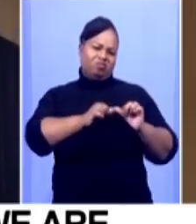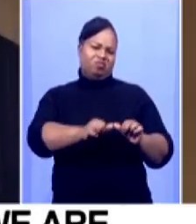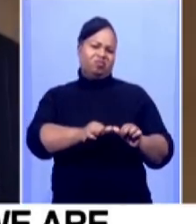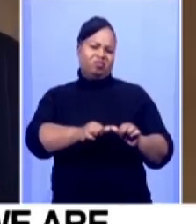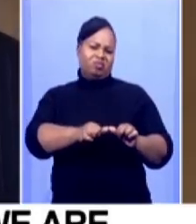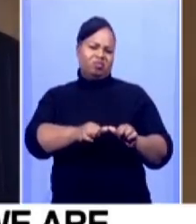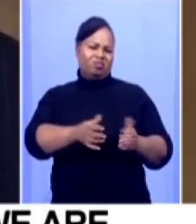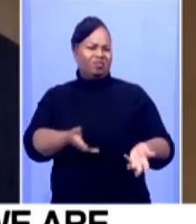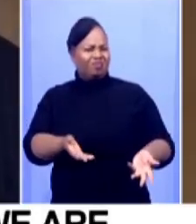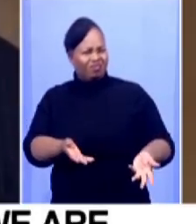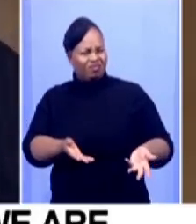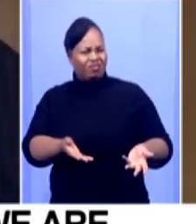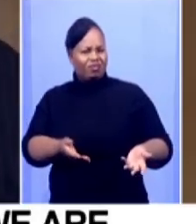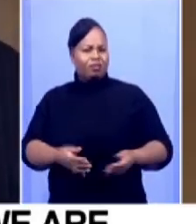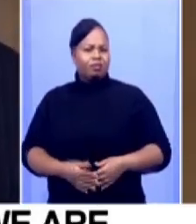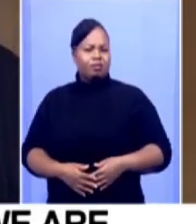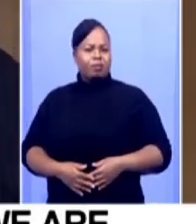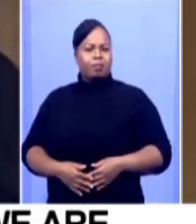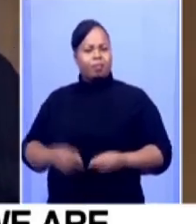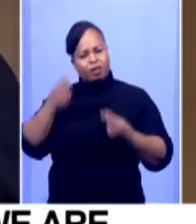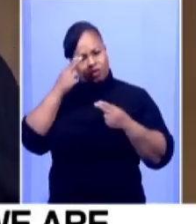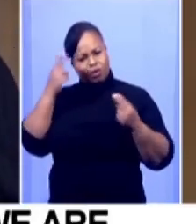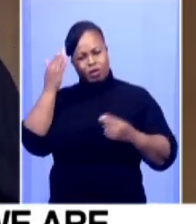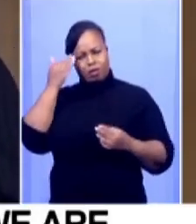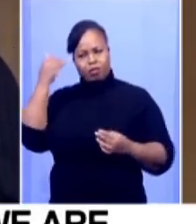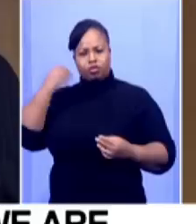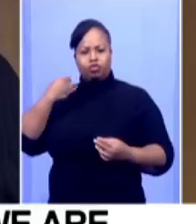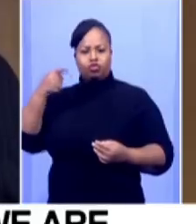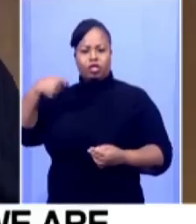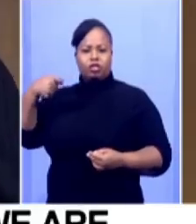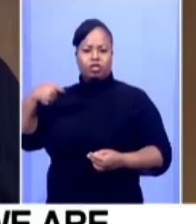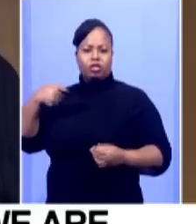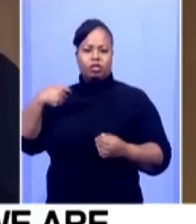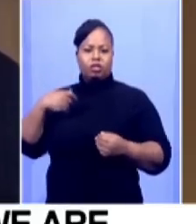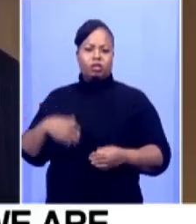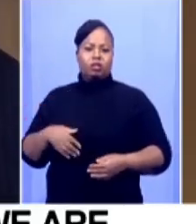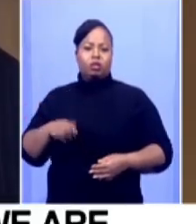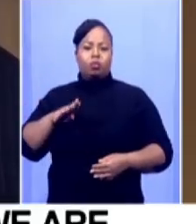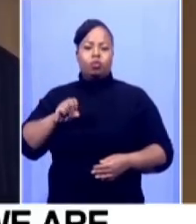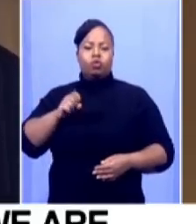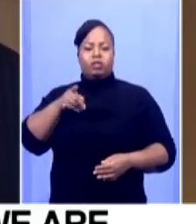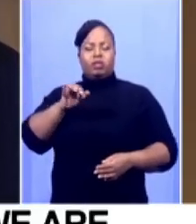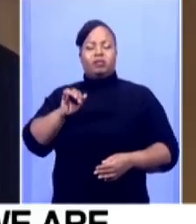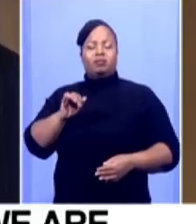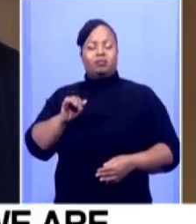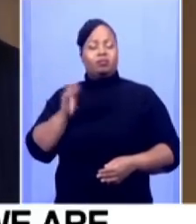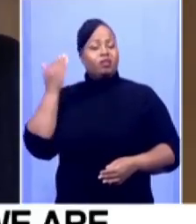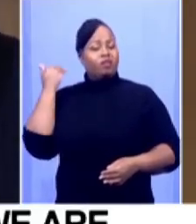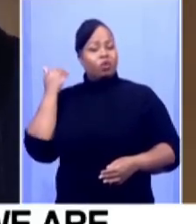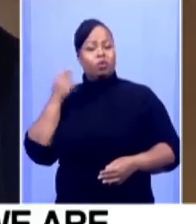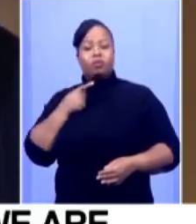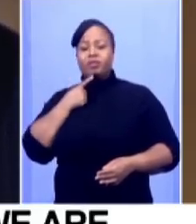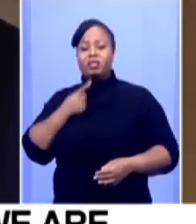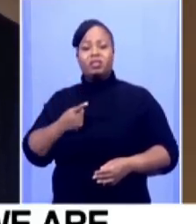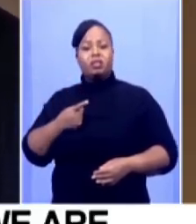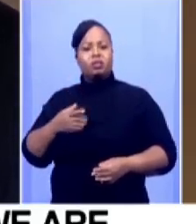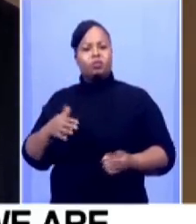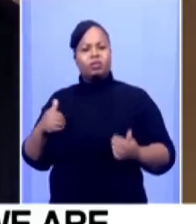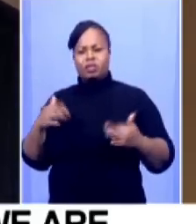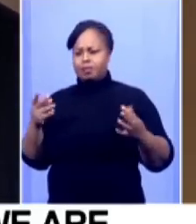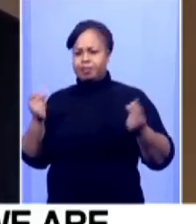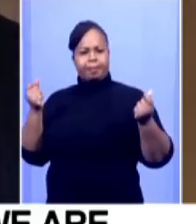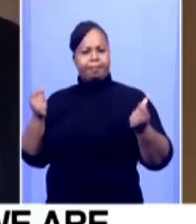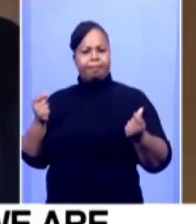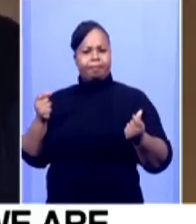judgment. The Honorable Judge Musi was here, and he said the case will start with immediate